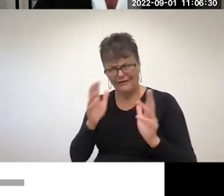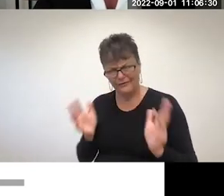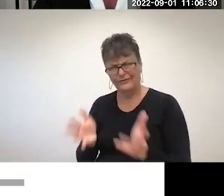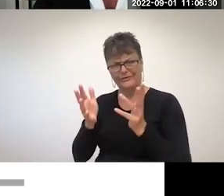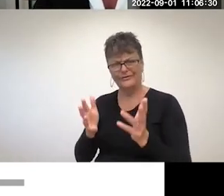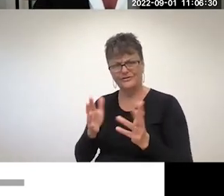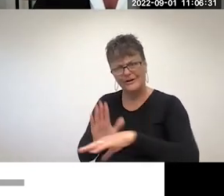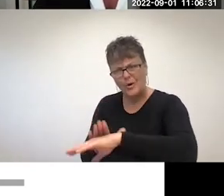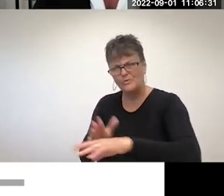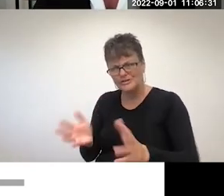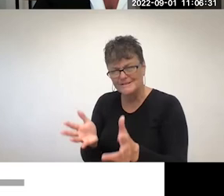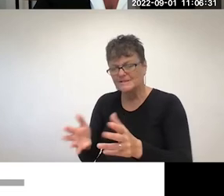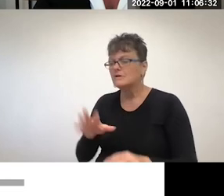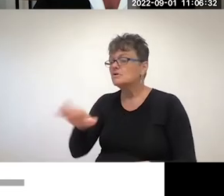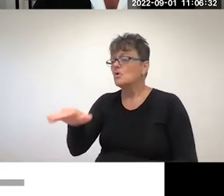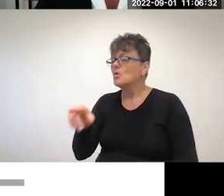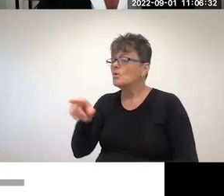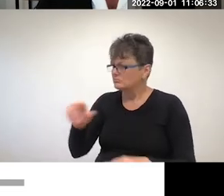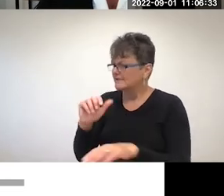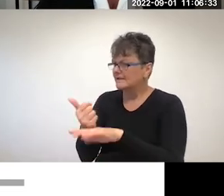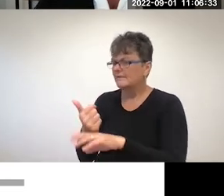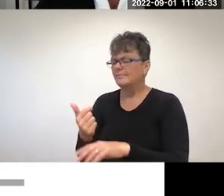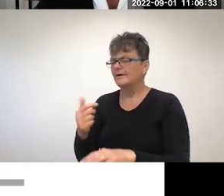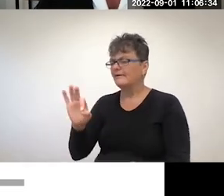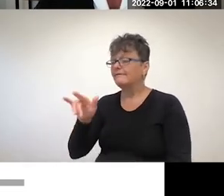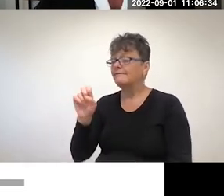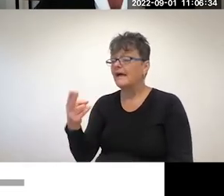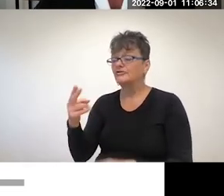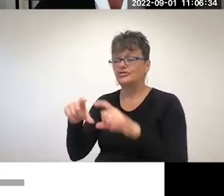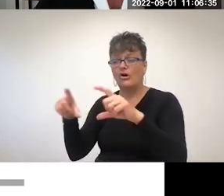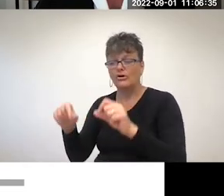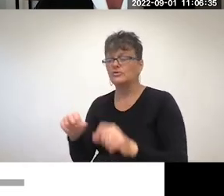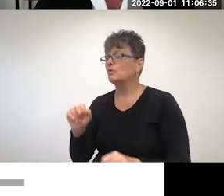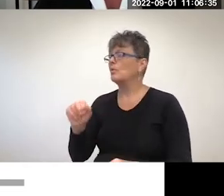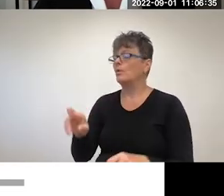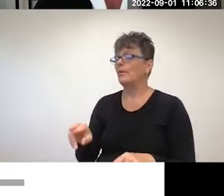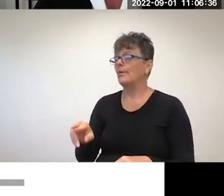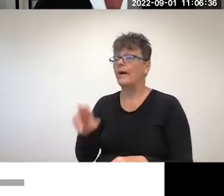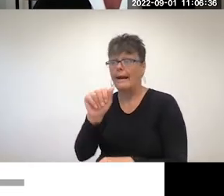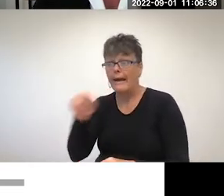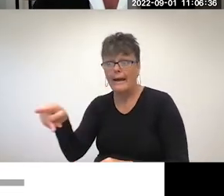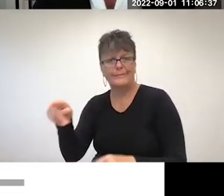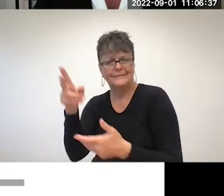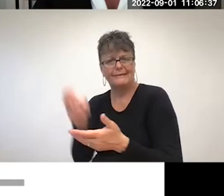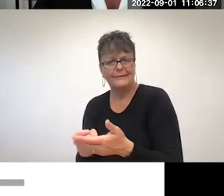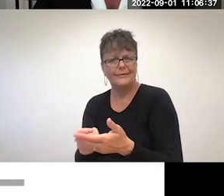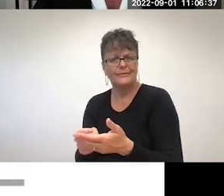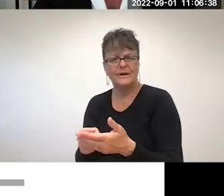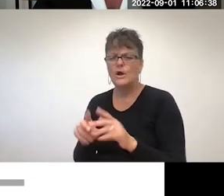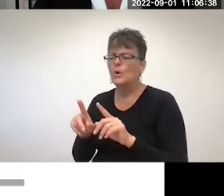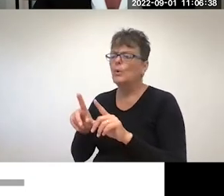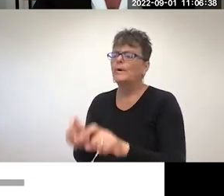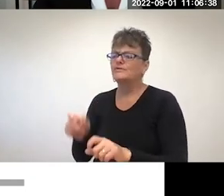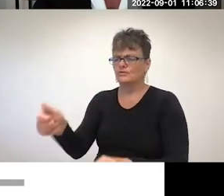hey, get some flashcards or get an app and quiz yourself on this material periodically. But are they